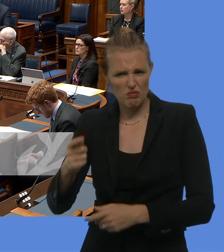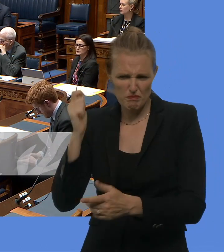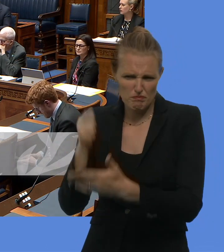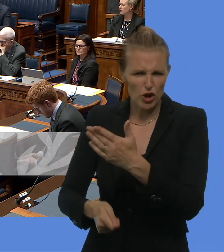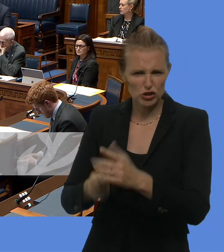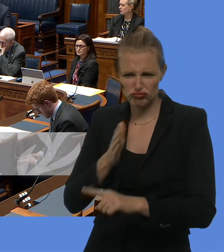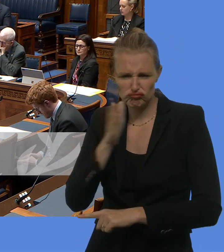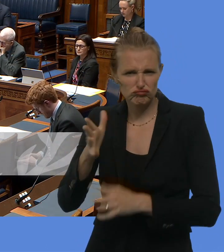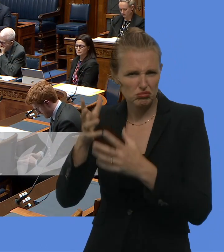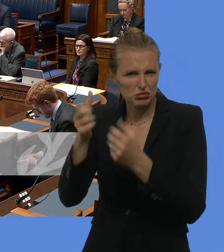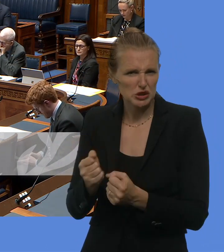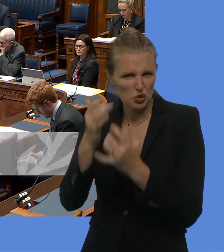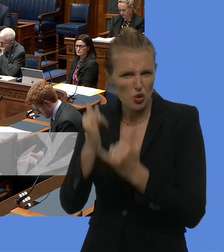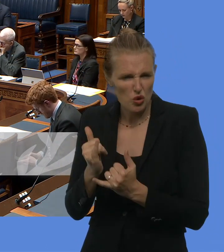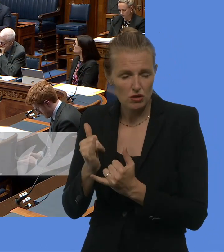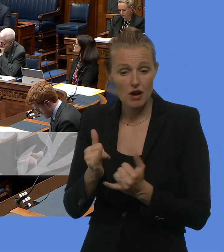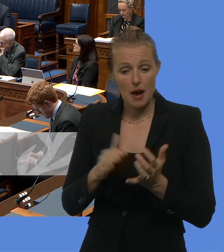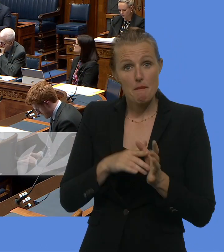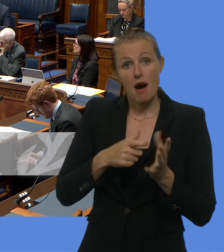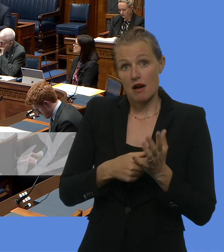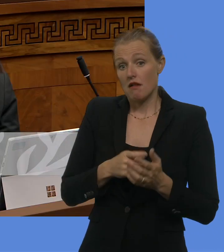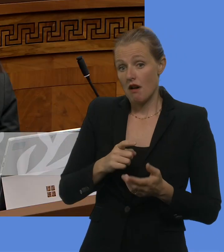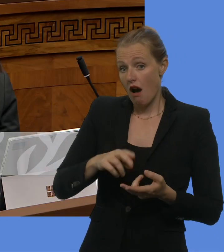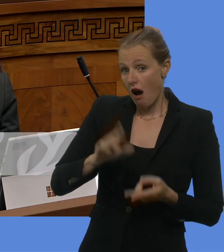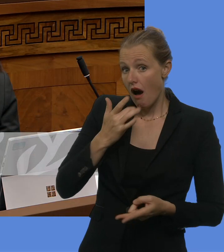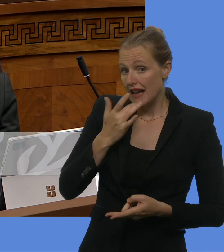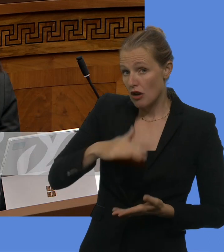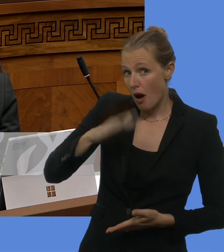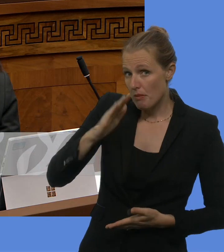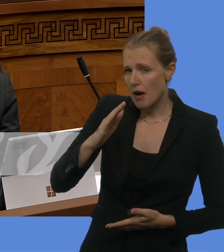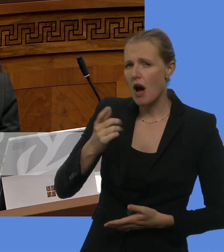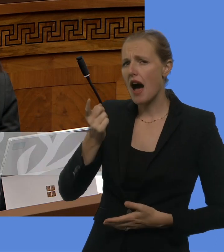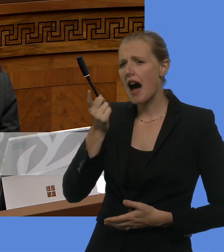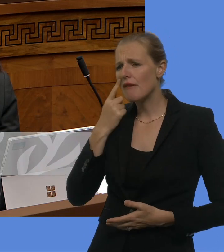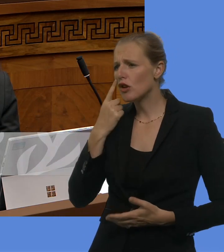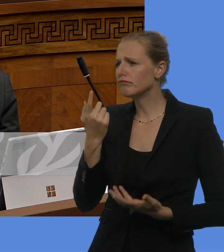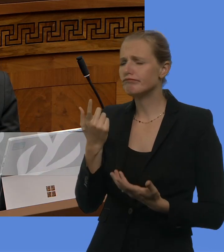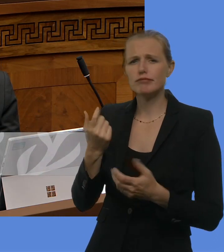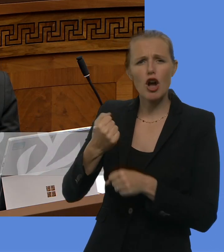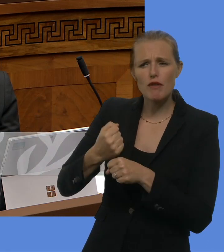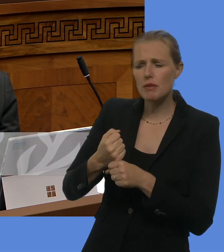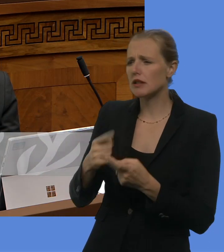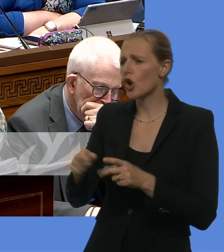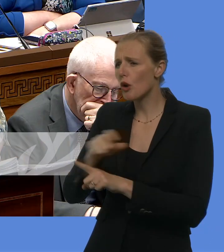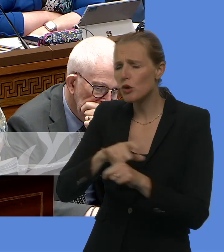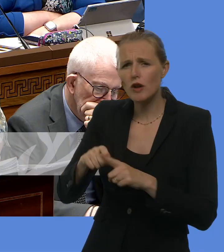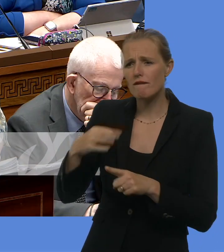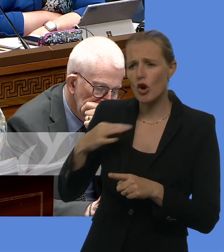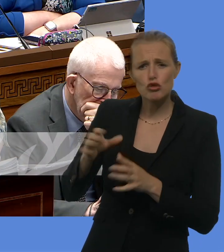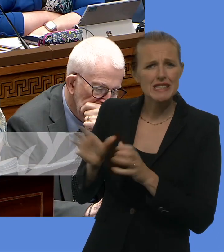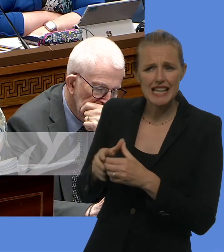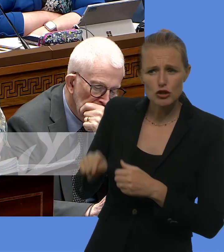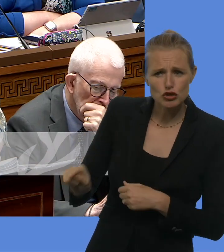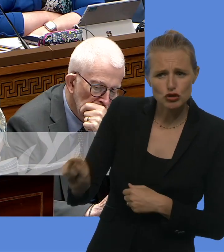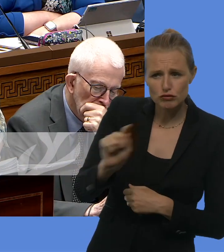punishment. Were MACR raised, it would be our intention to work with partners across other statutory, voluntary and community sectors to agree a